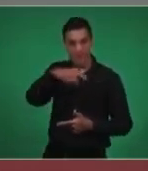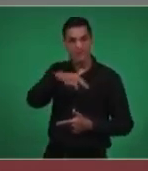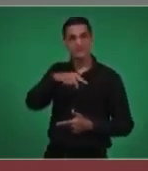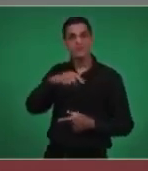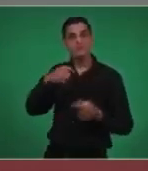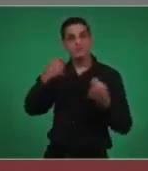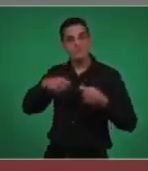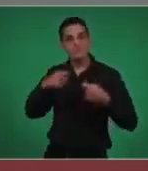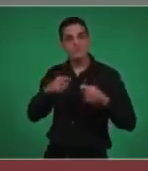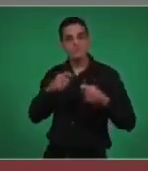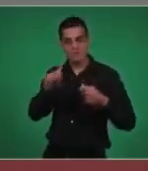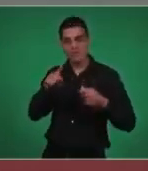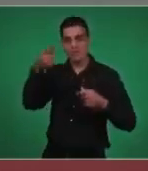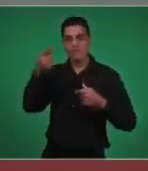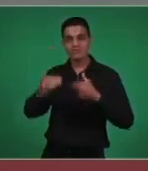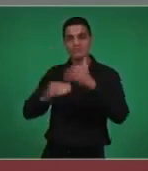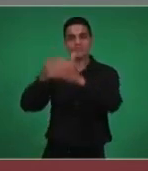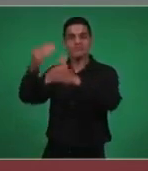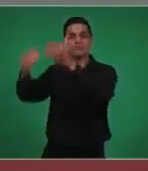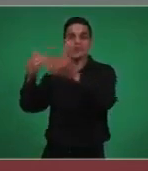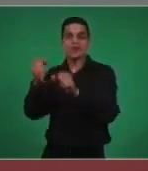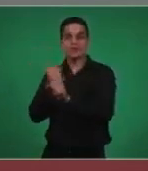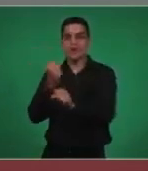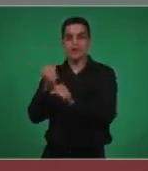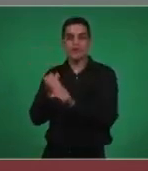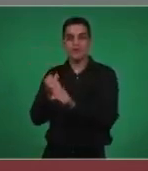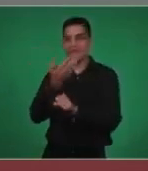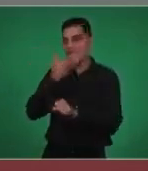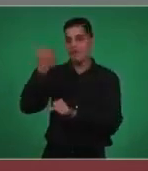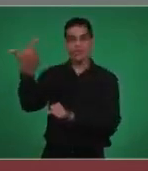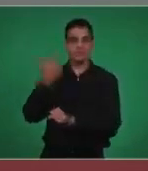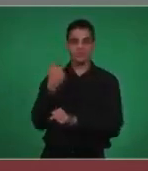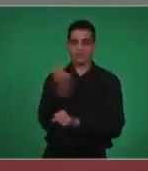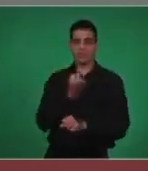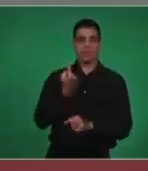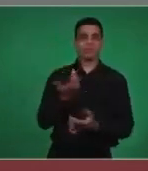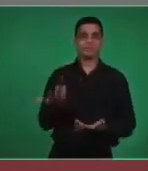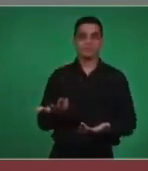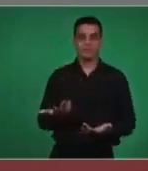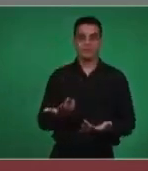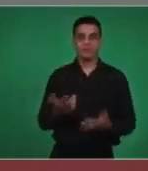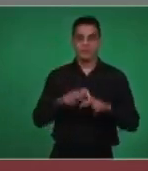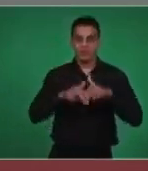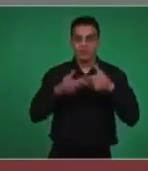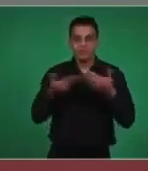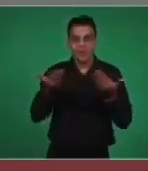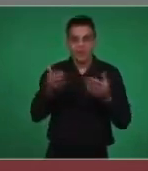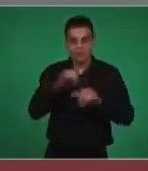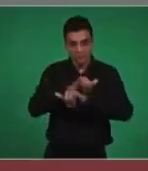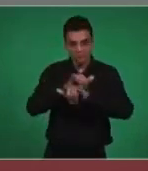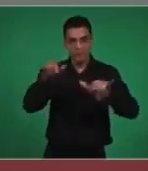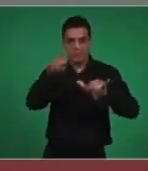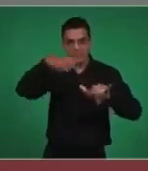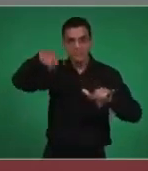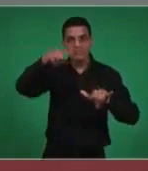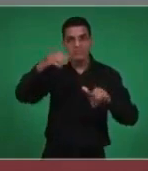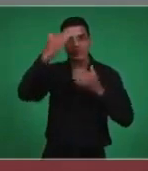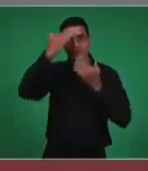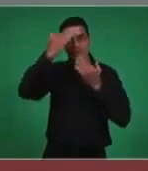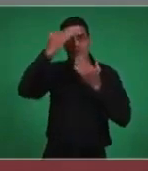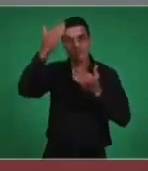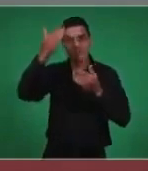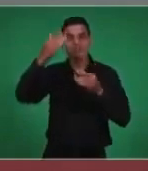who are going to give continuity to this work. They are better than ours. They're going to be better than us. Amen, my brethren. Here's the word. I want to thank